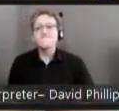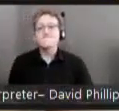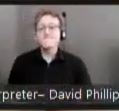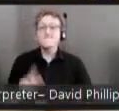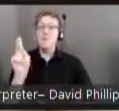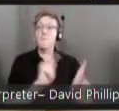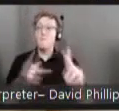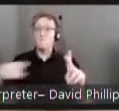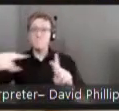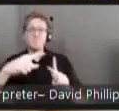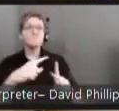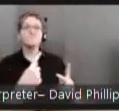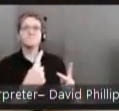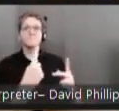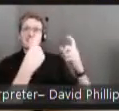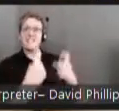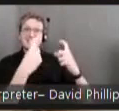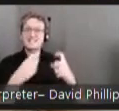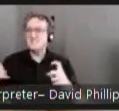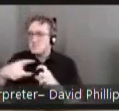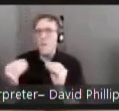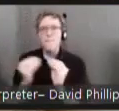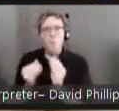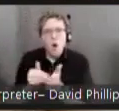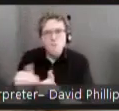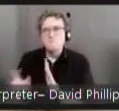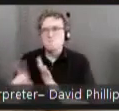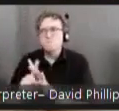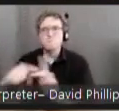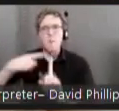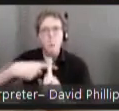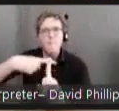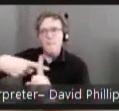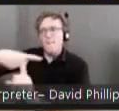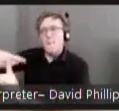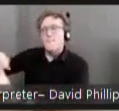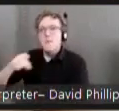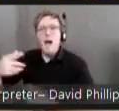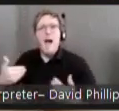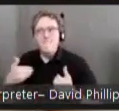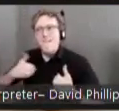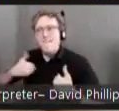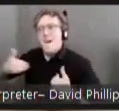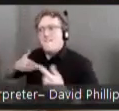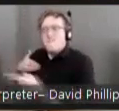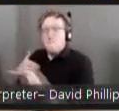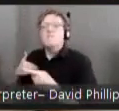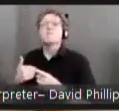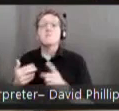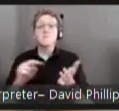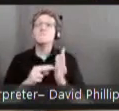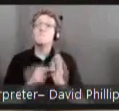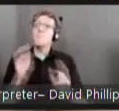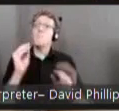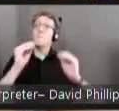tested, more and more are coming back positive. So again, with last week about 15% positivity, that means more people that are going in for these tests are coming back